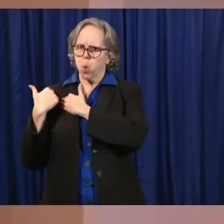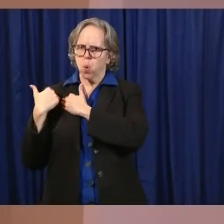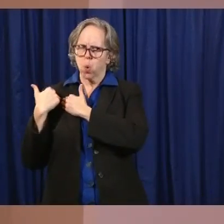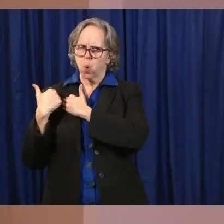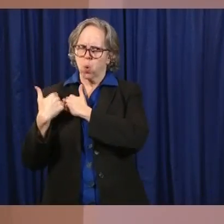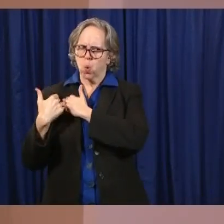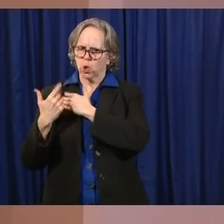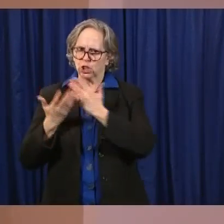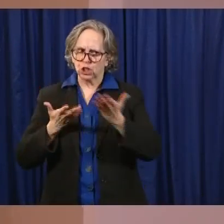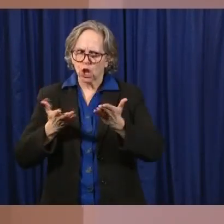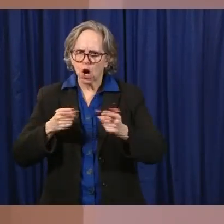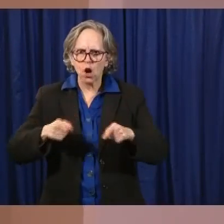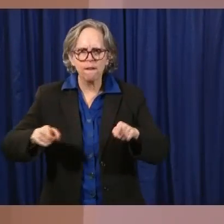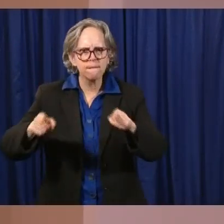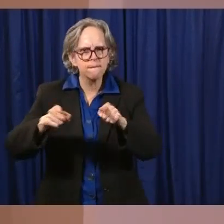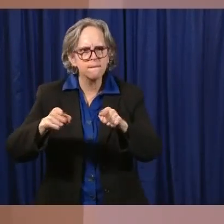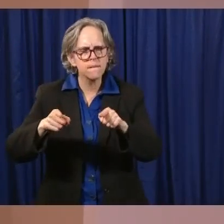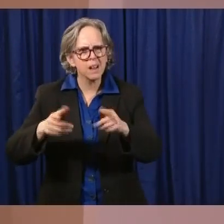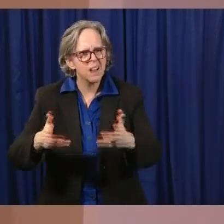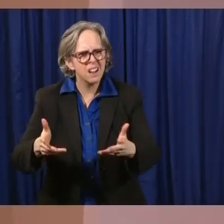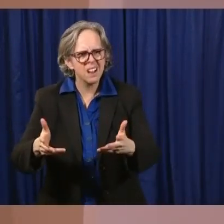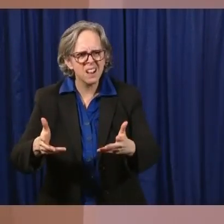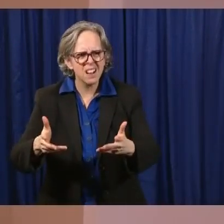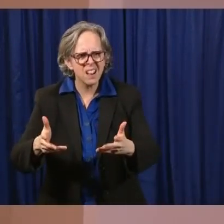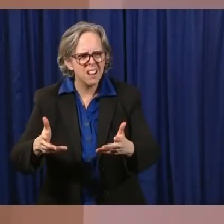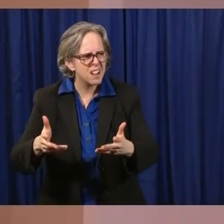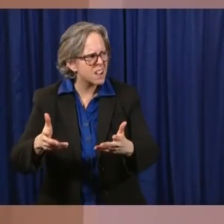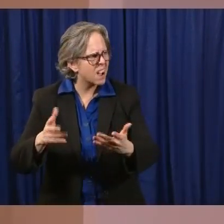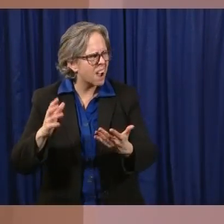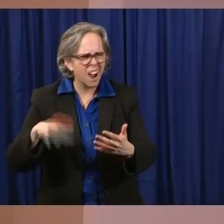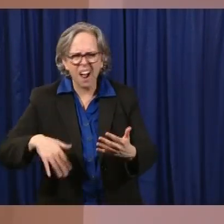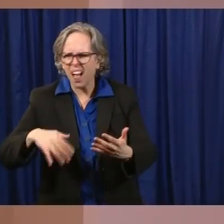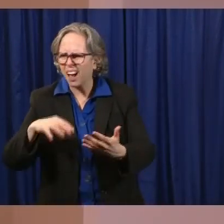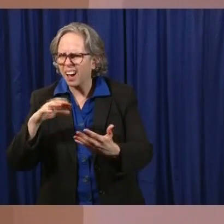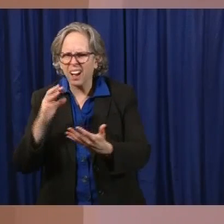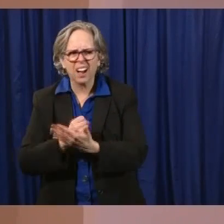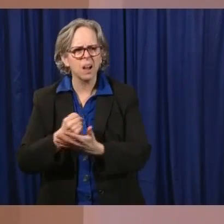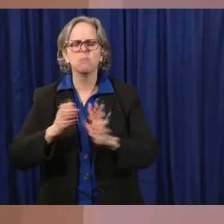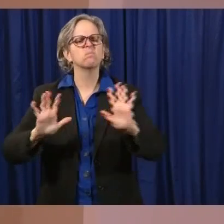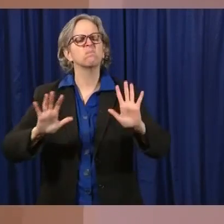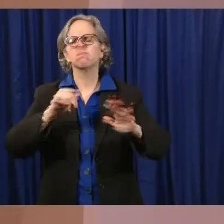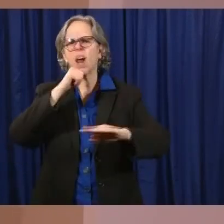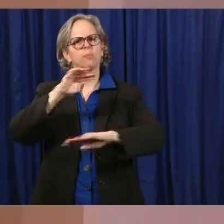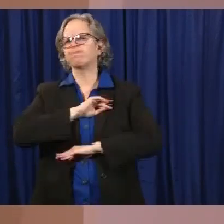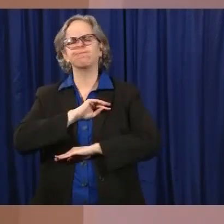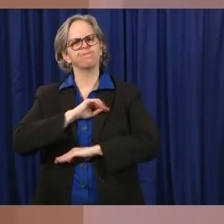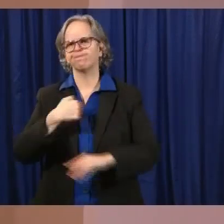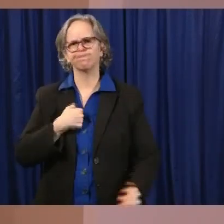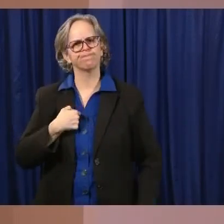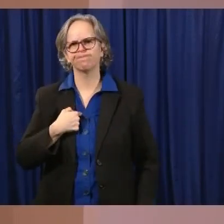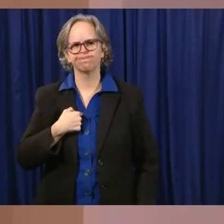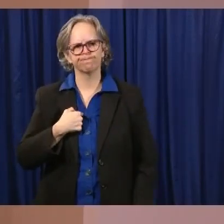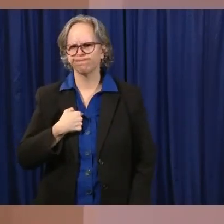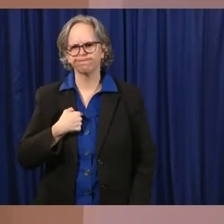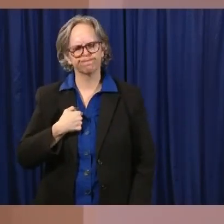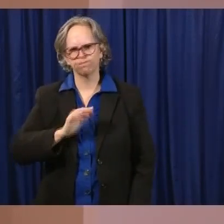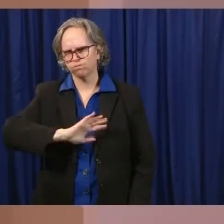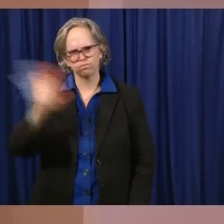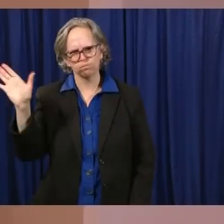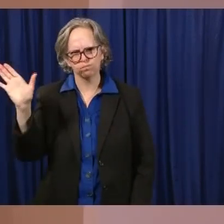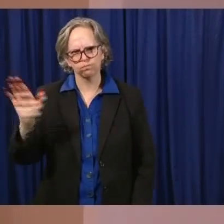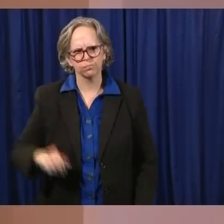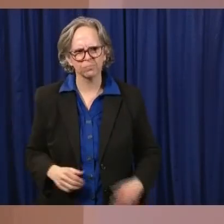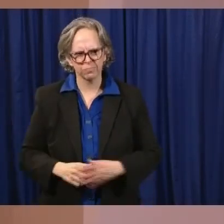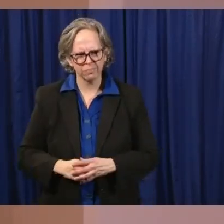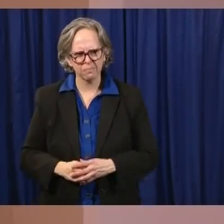them. And when they're not getting served, I'm not satisfied. I will have a fuller answer to